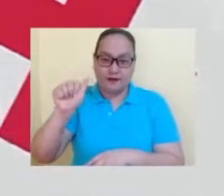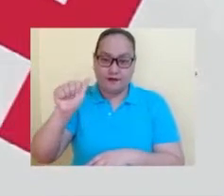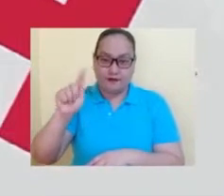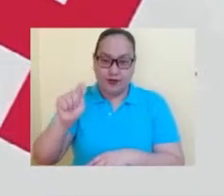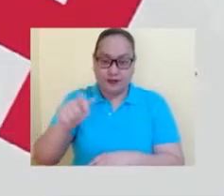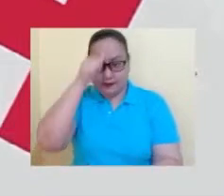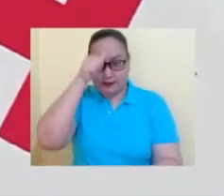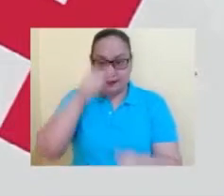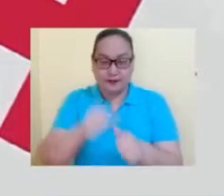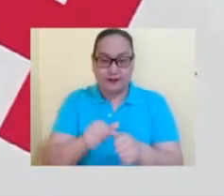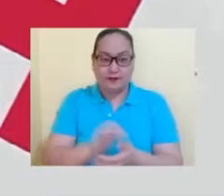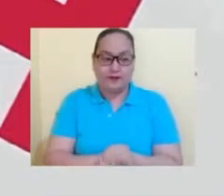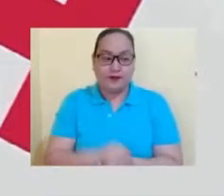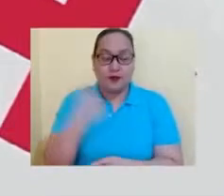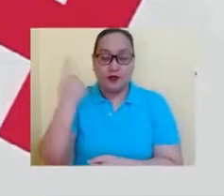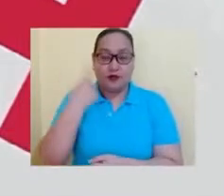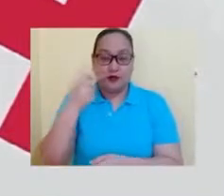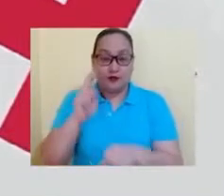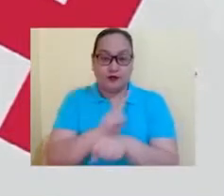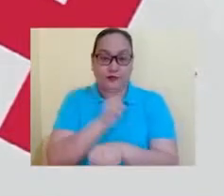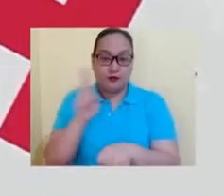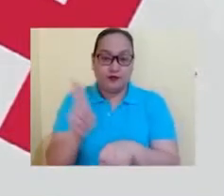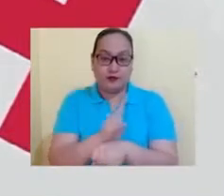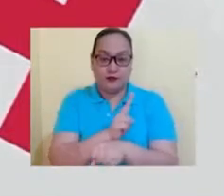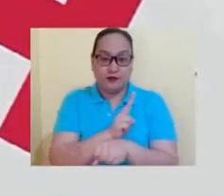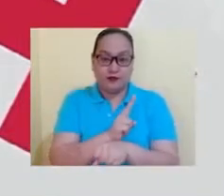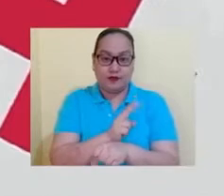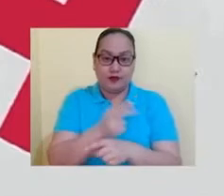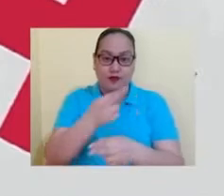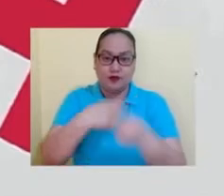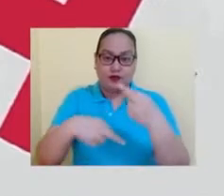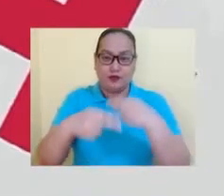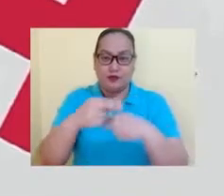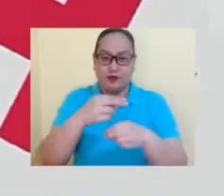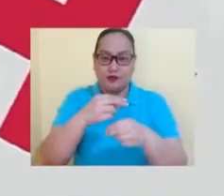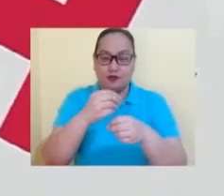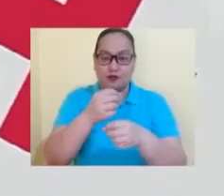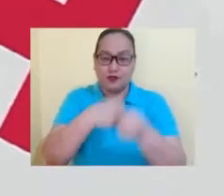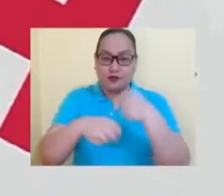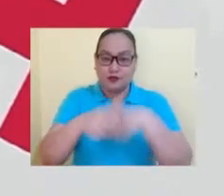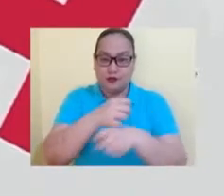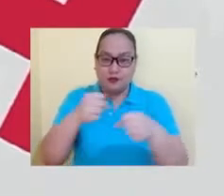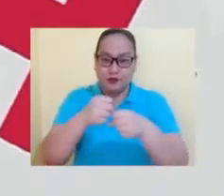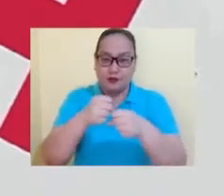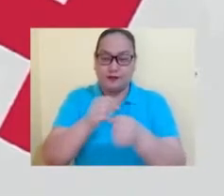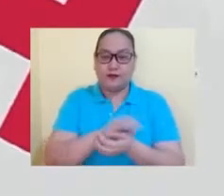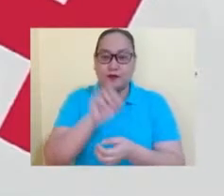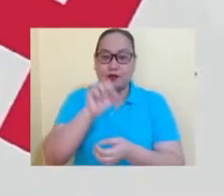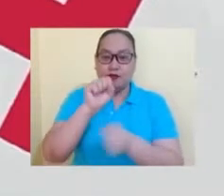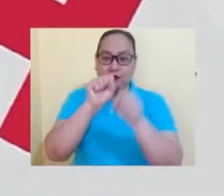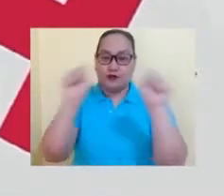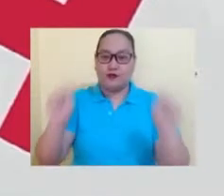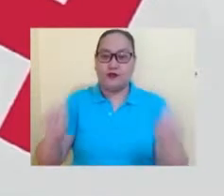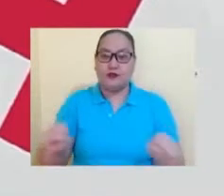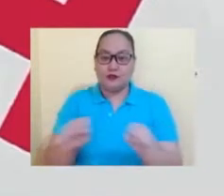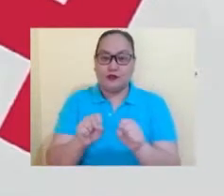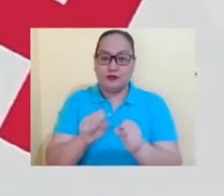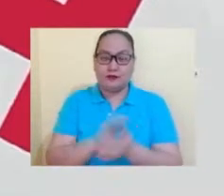Remember, always use a square nut. Keep the cloth sterile to avoid